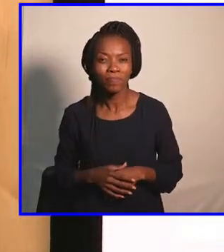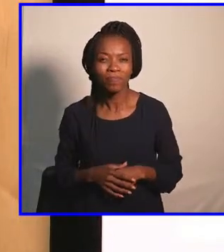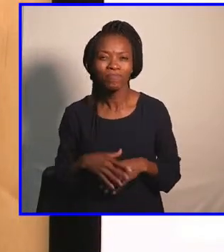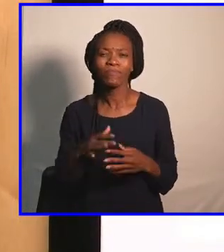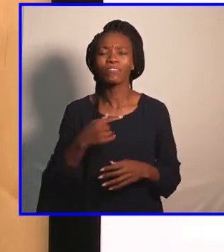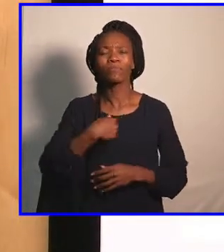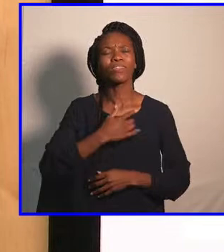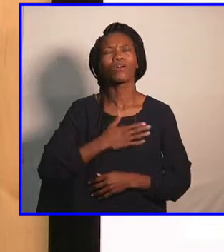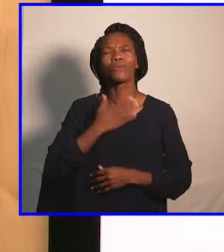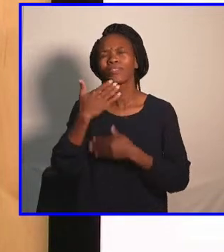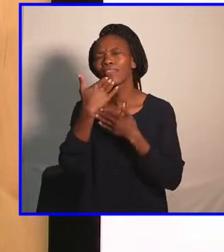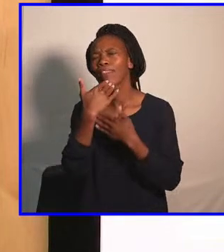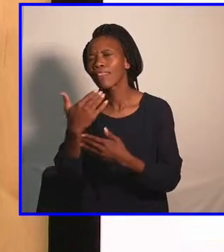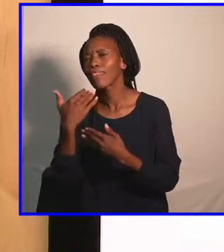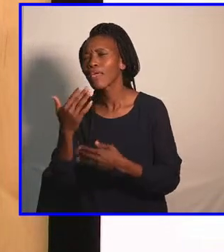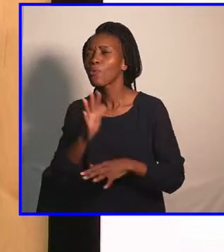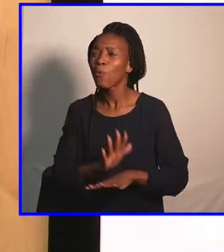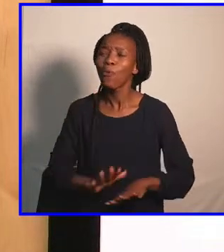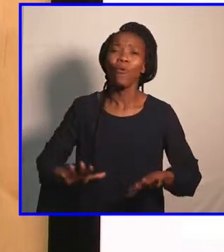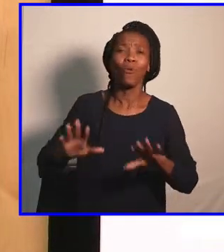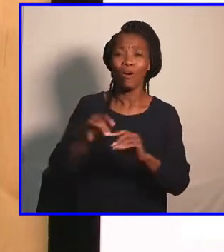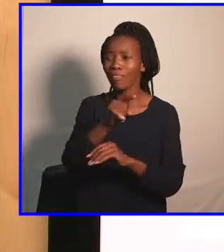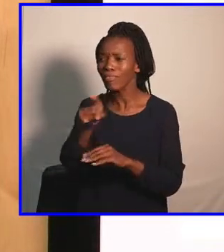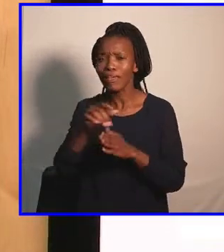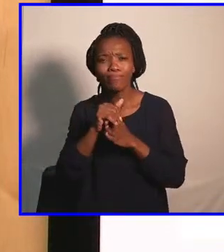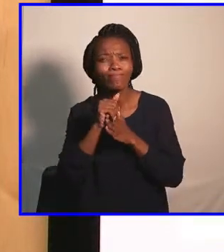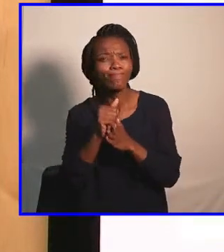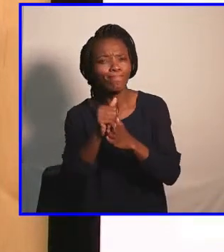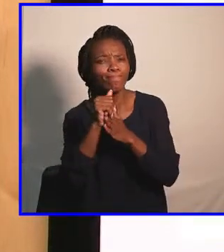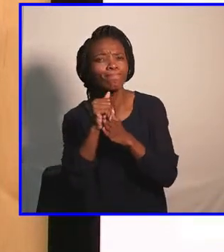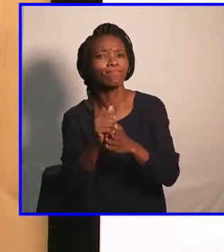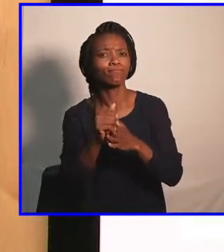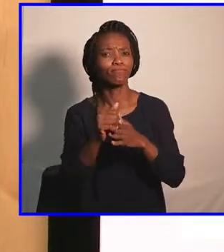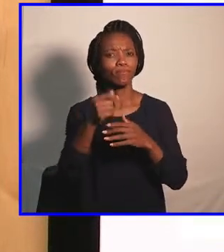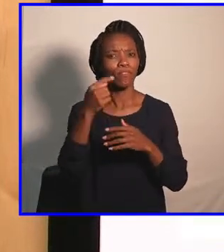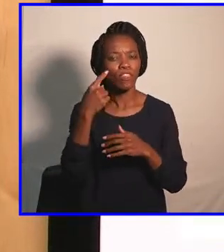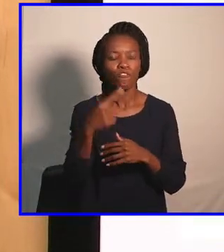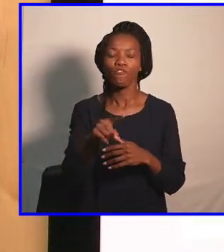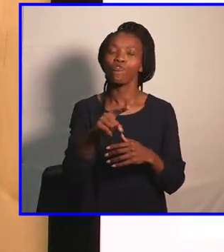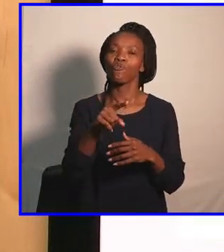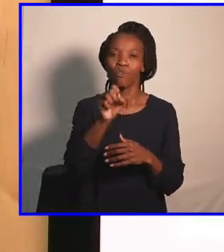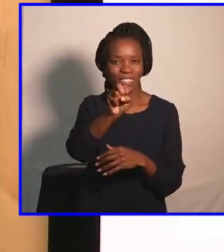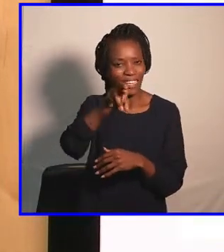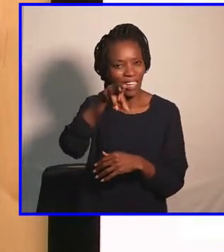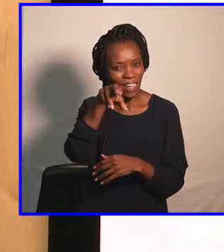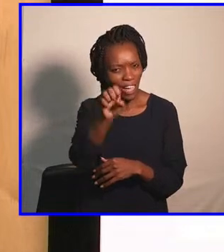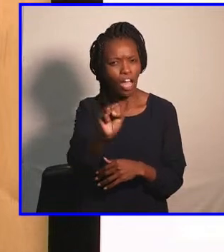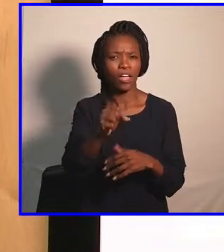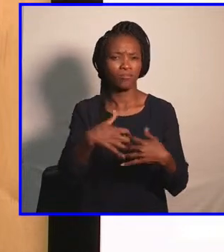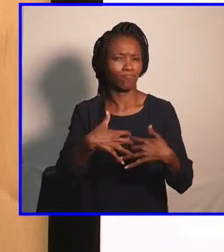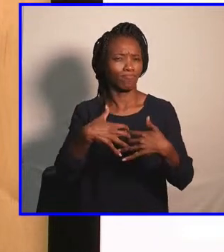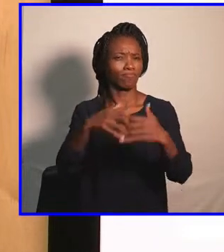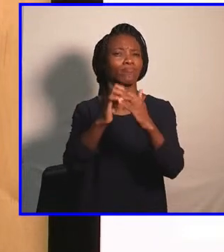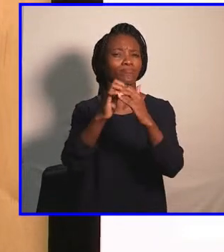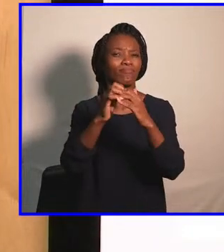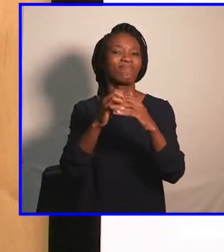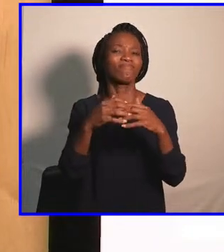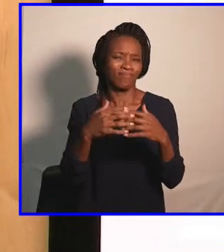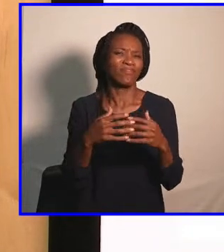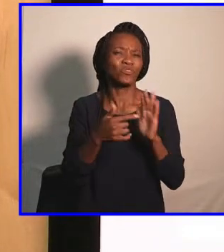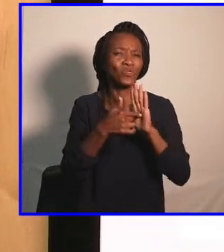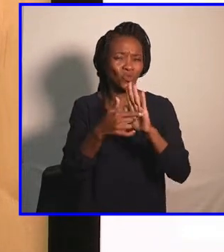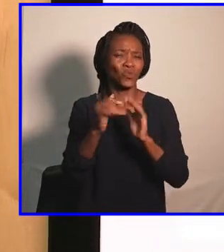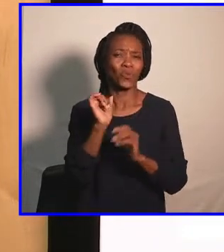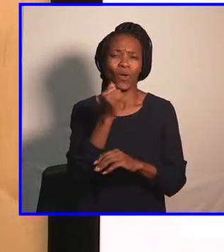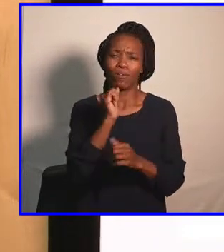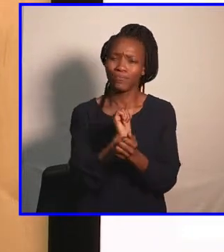to all who provided the necessary leadership to this glorious institution of our democracy. And